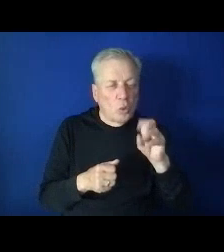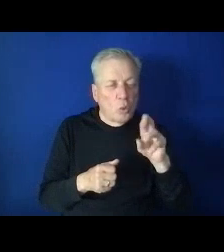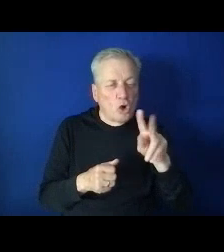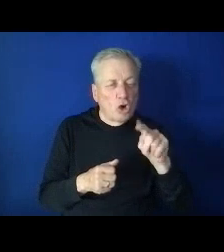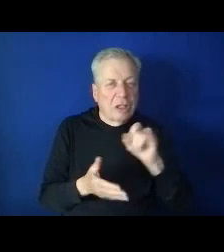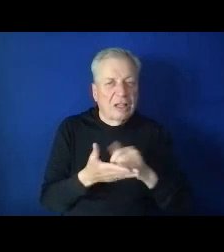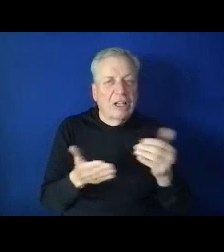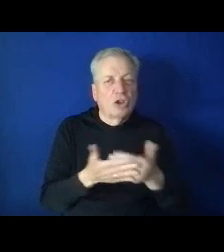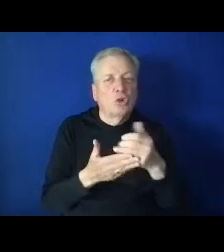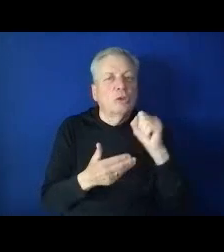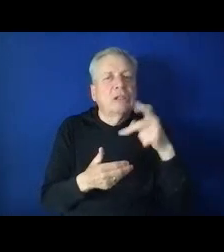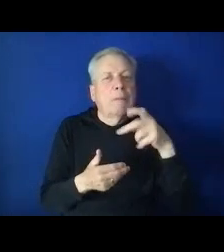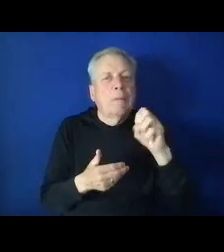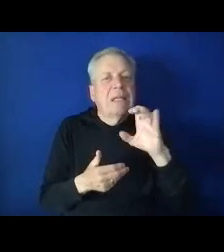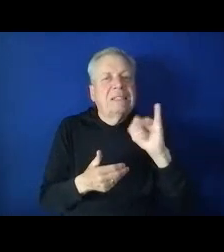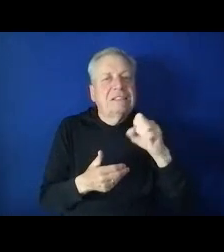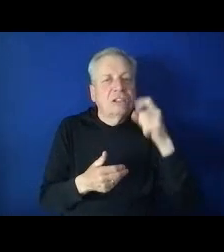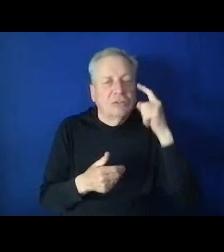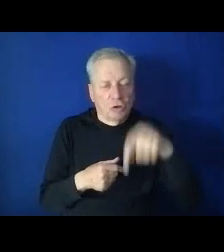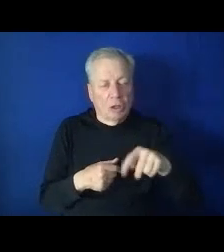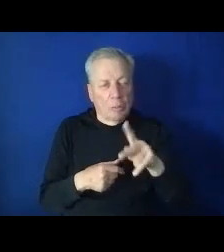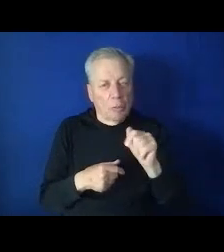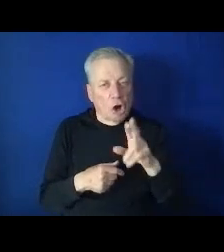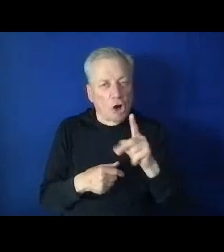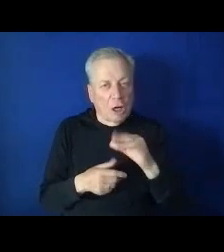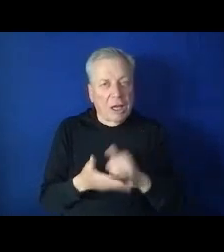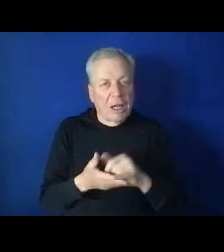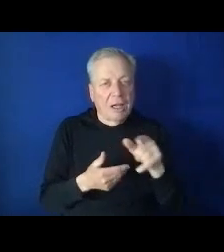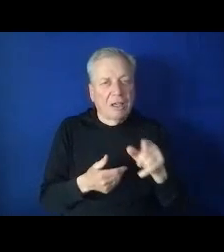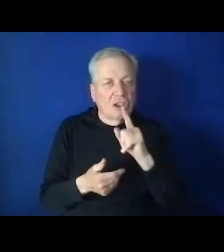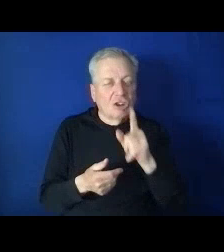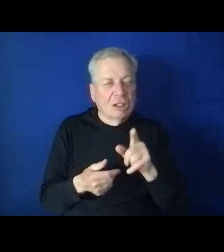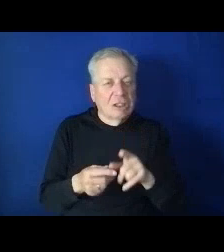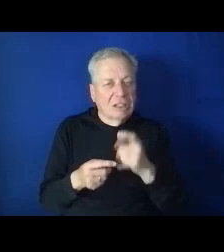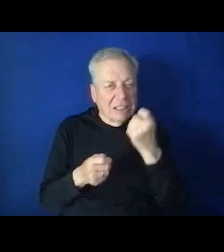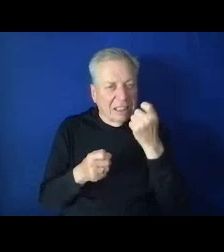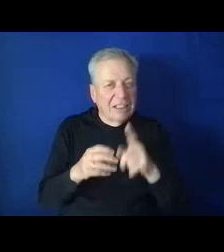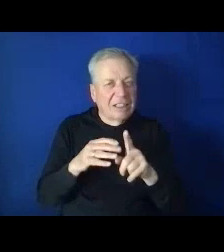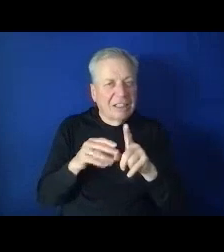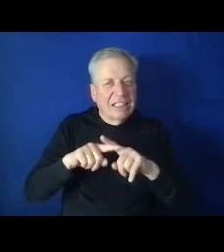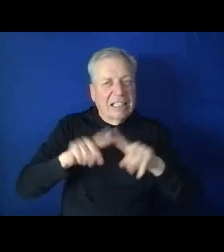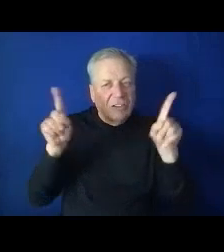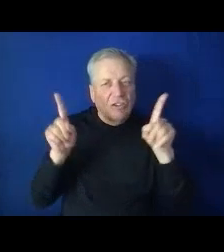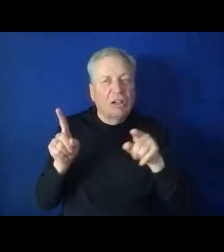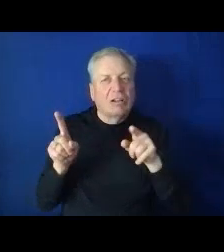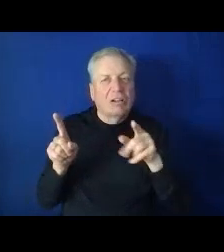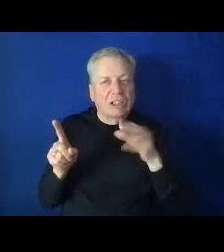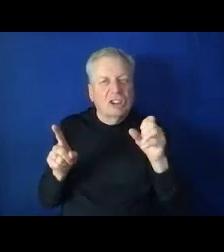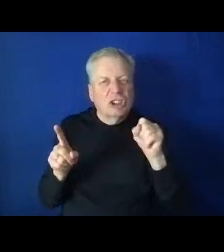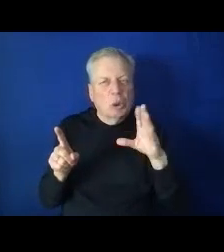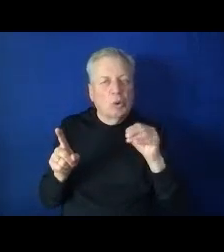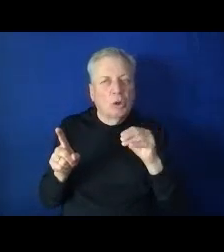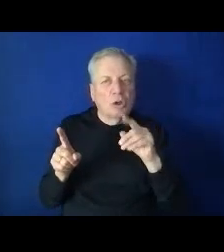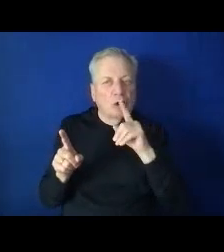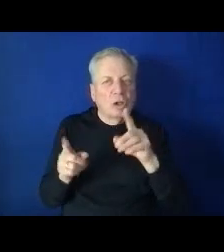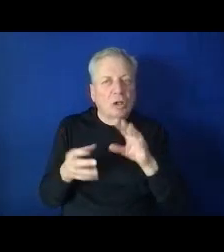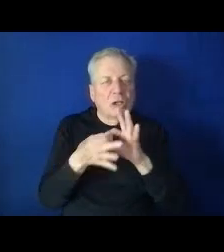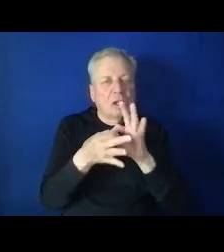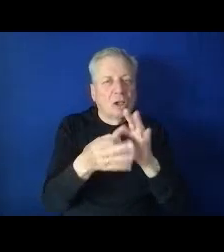for the park. And peculiar moonwort is rare. It's only known to Grizzly Lake, and so is wishbone